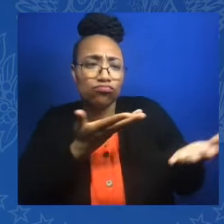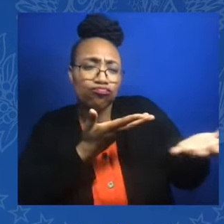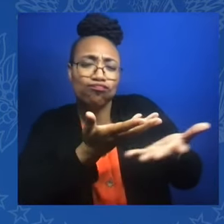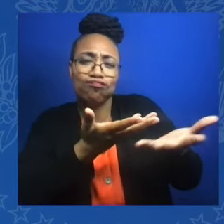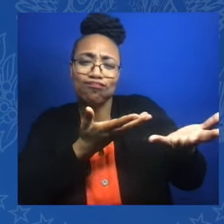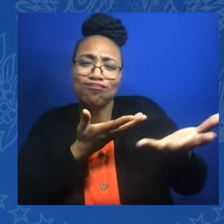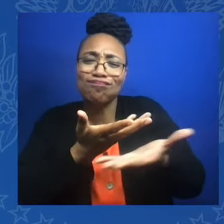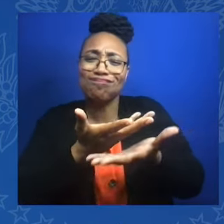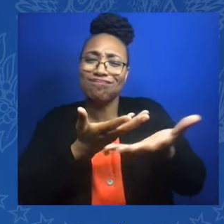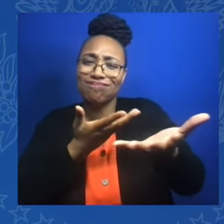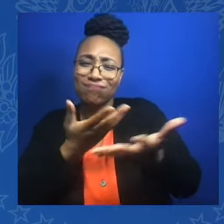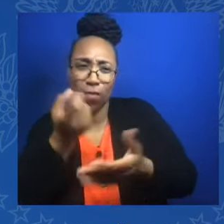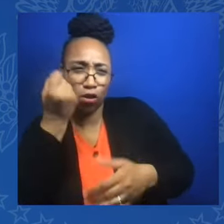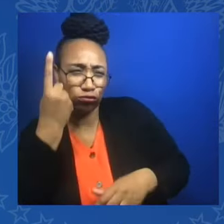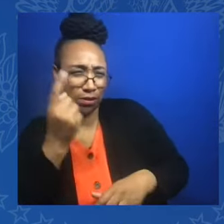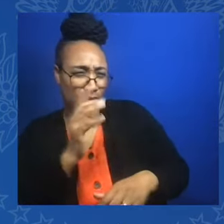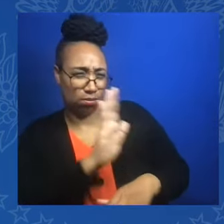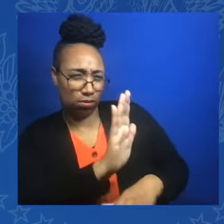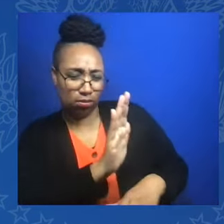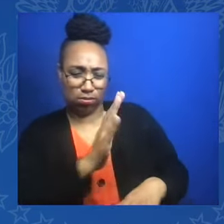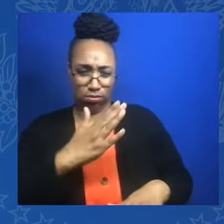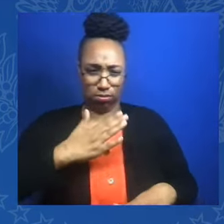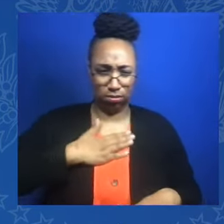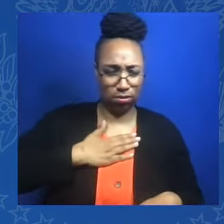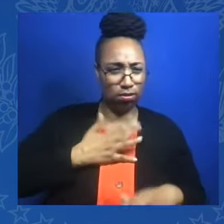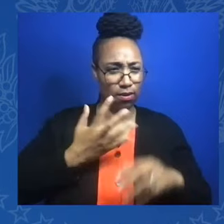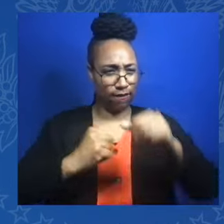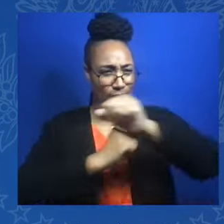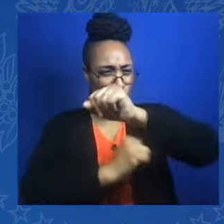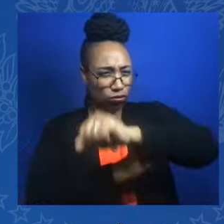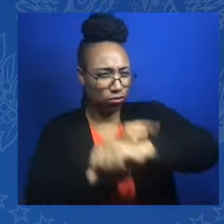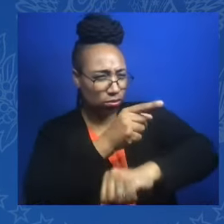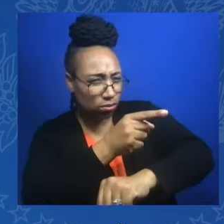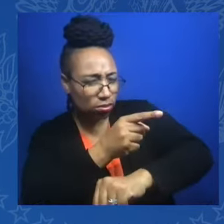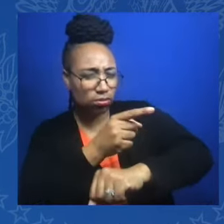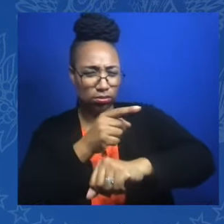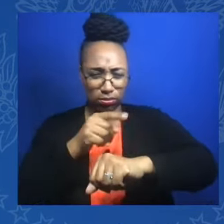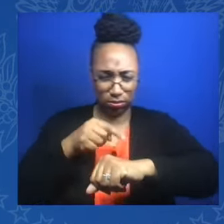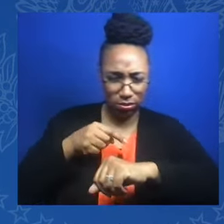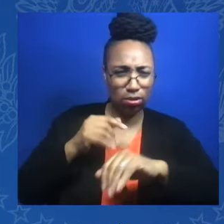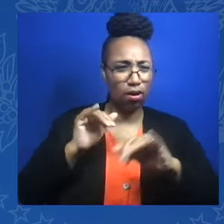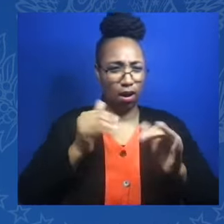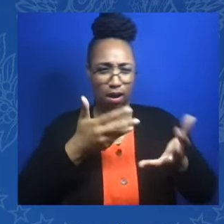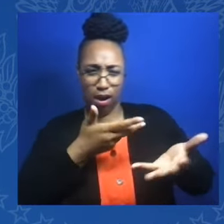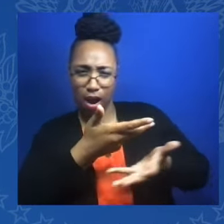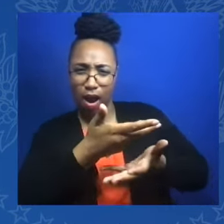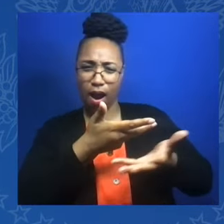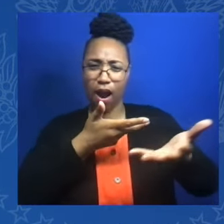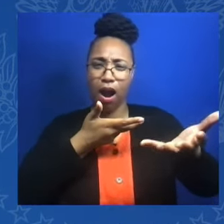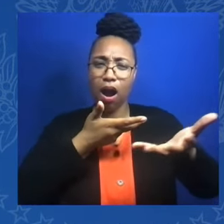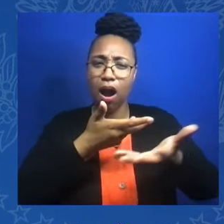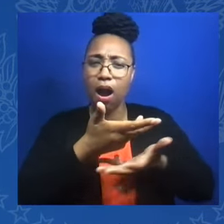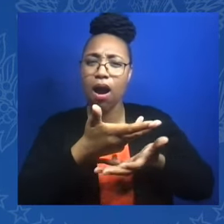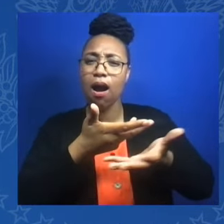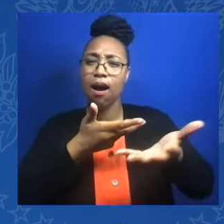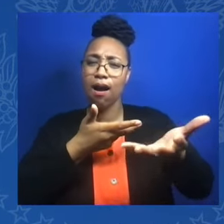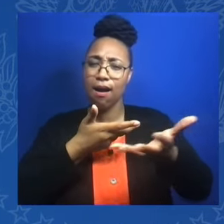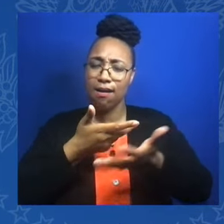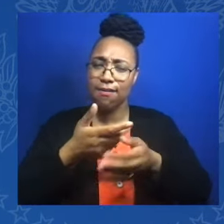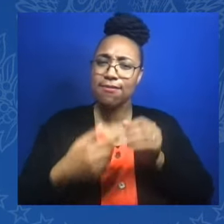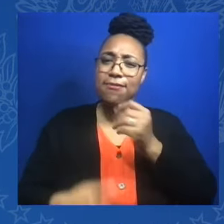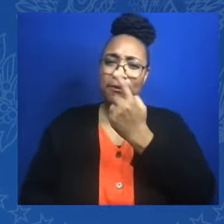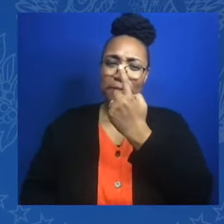this inflection point in history, I had a professor who once explained an inflection point. As you're going down the highway at 60 miles an